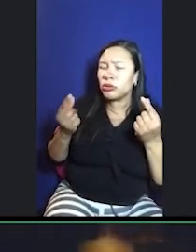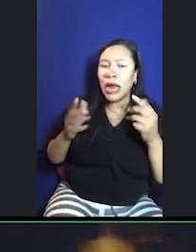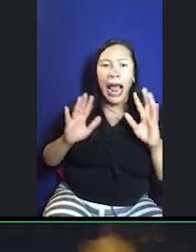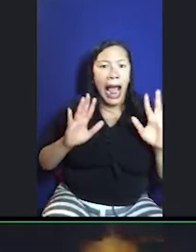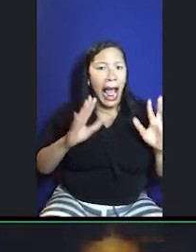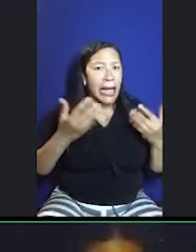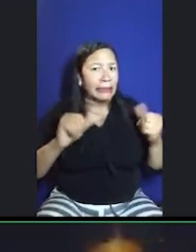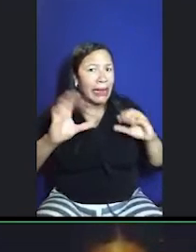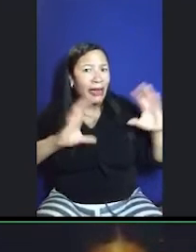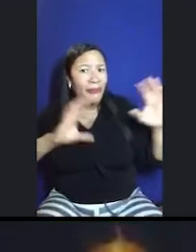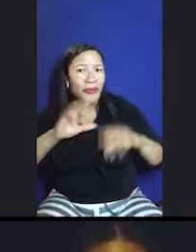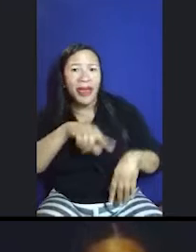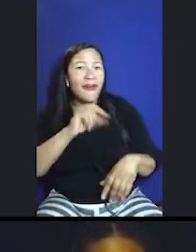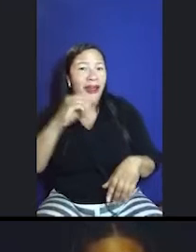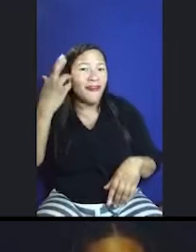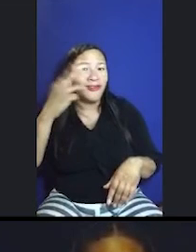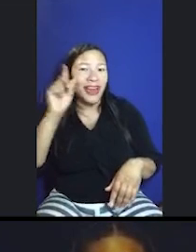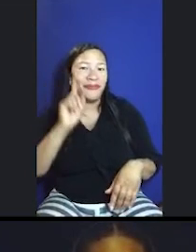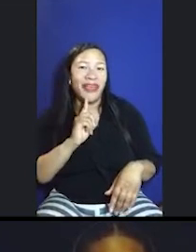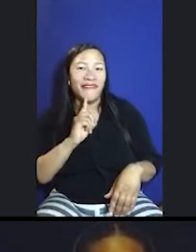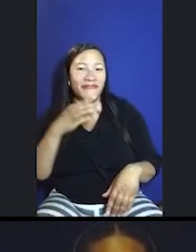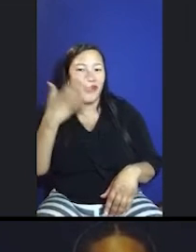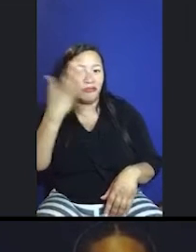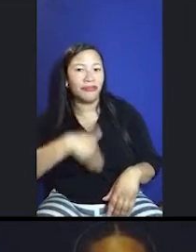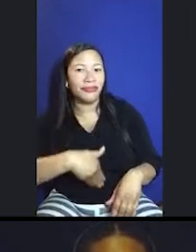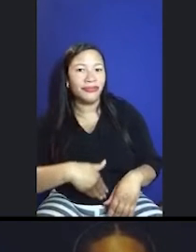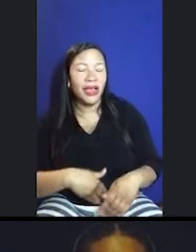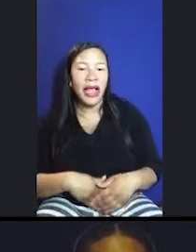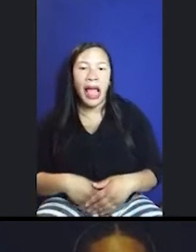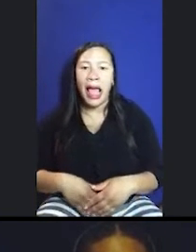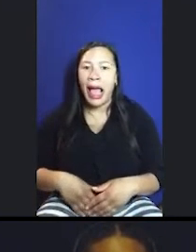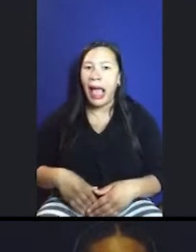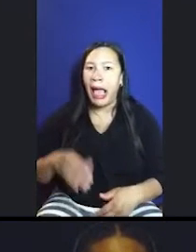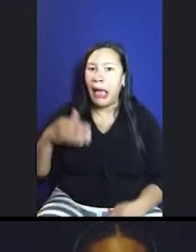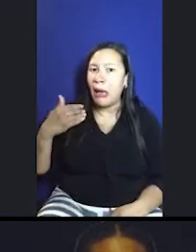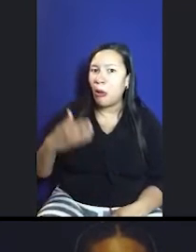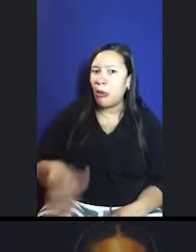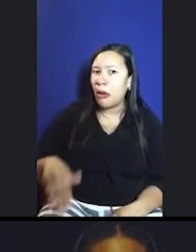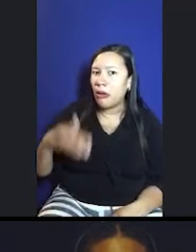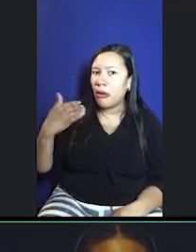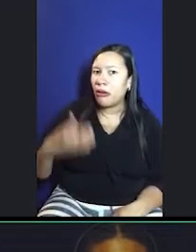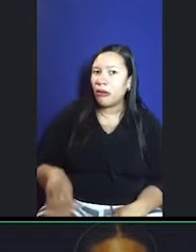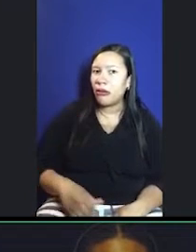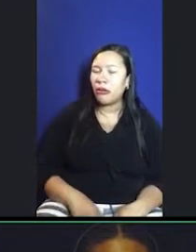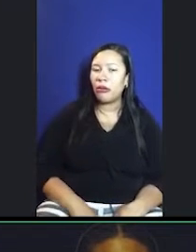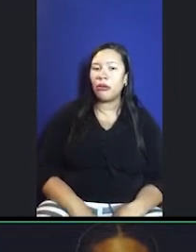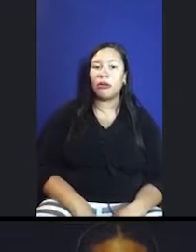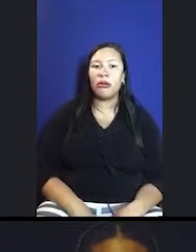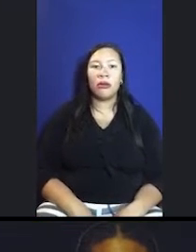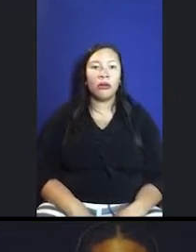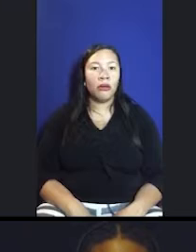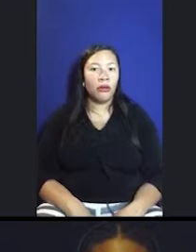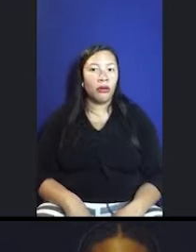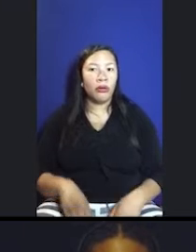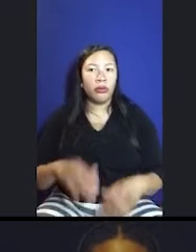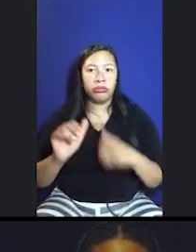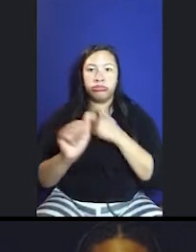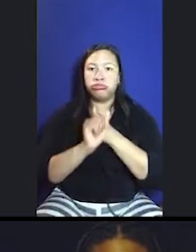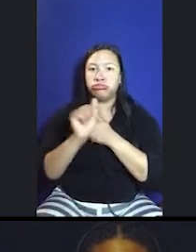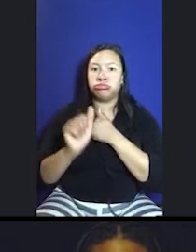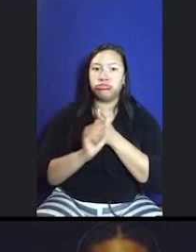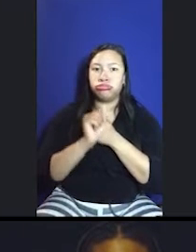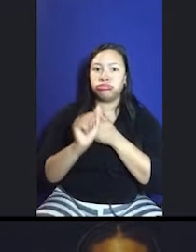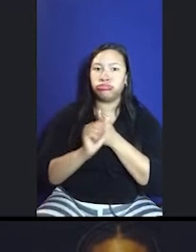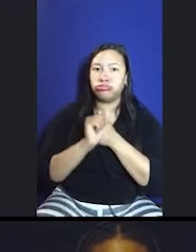but you don't understand I'm deaf. Oh, wow. So, wow. So You cops know. should Danger, learn that. as I Yeah. mentioned